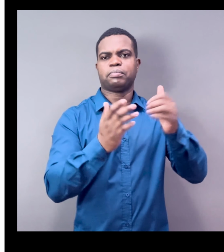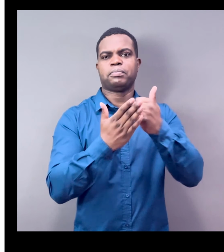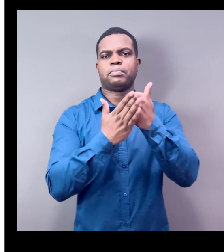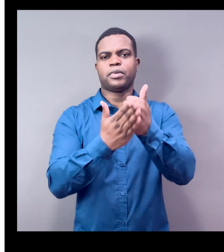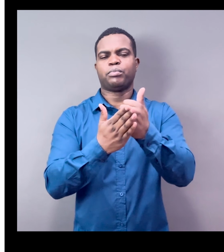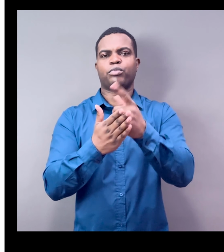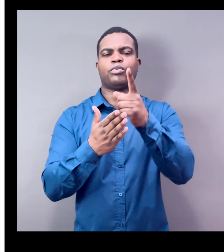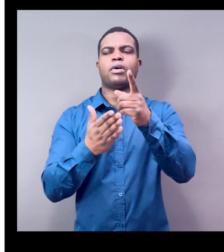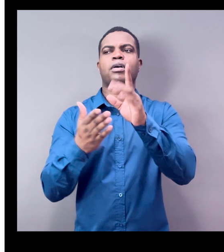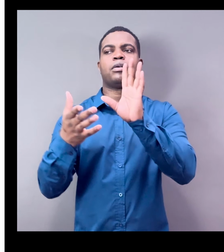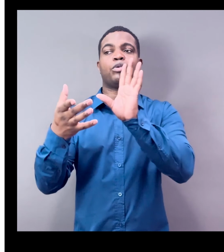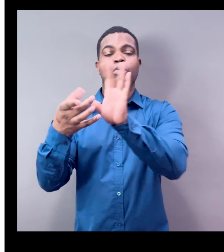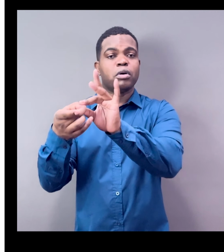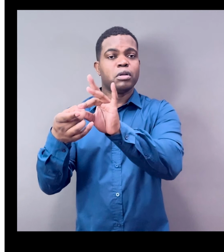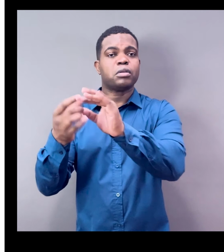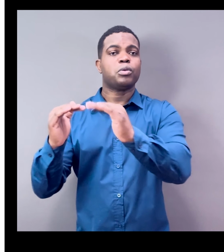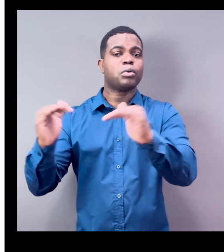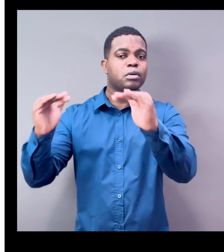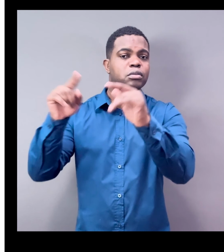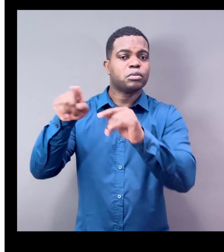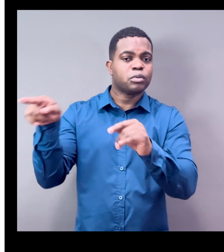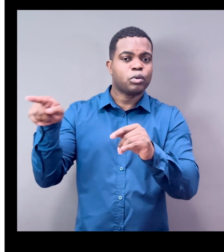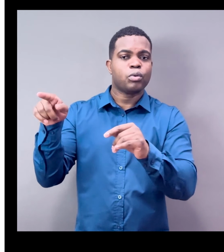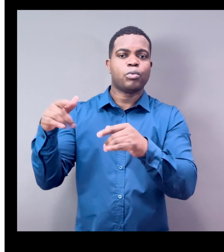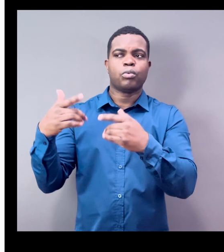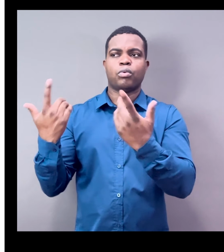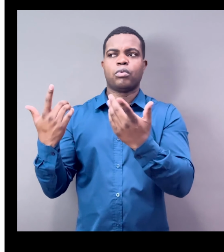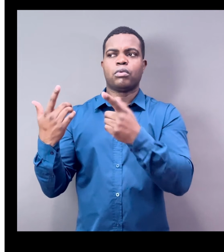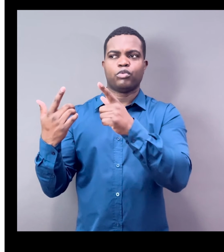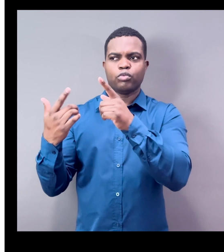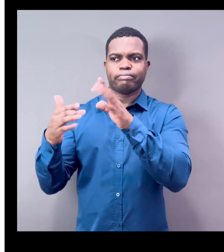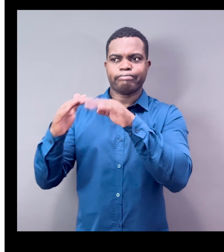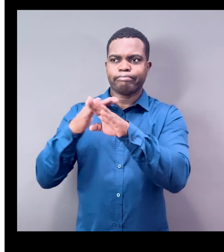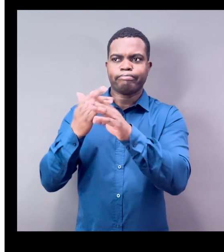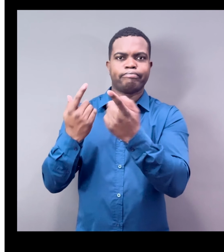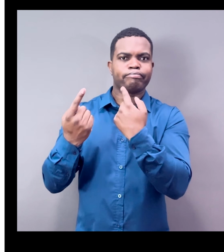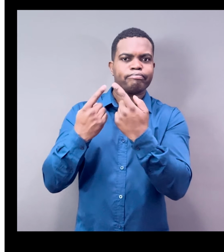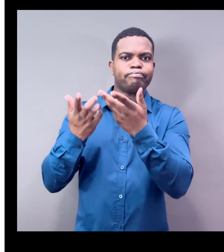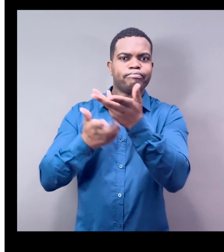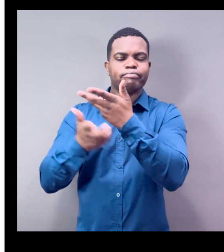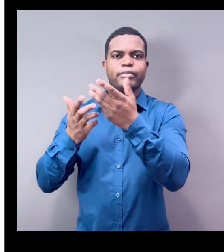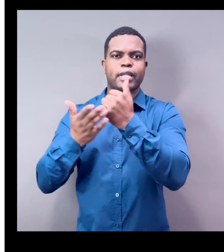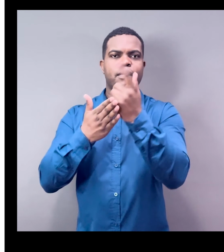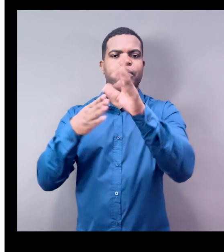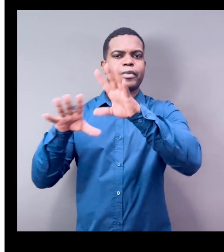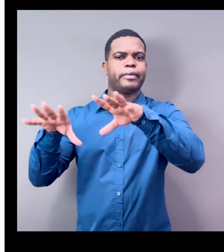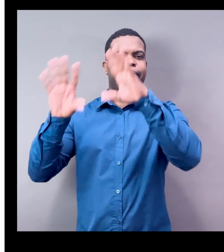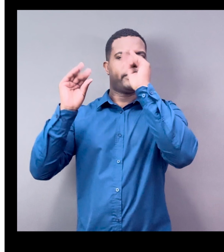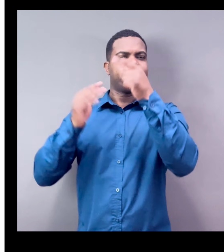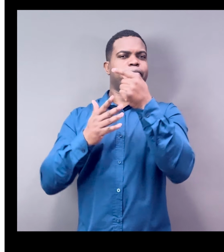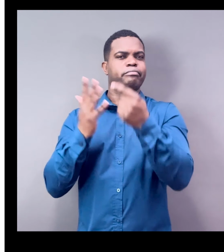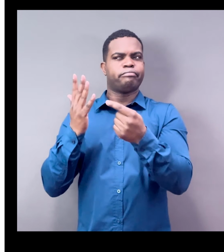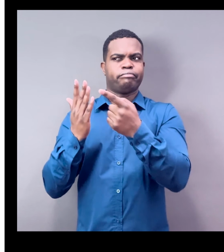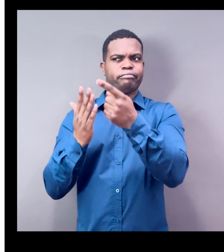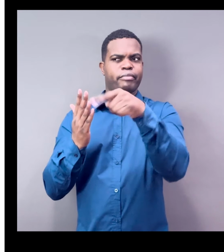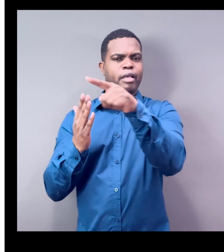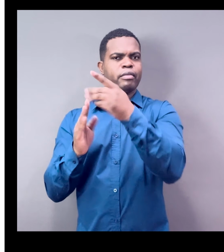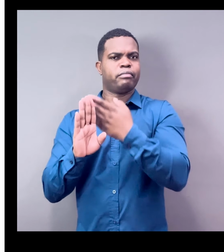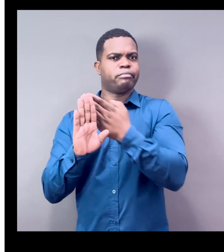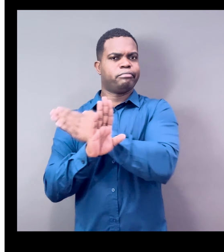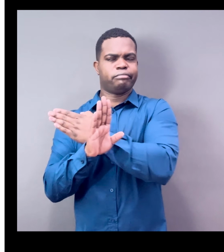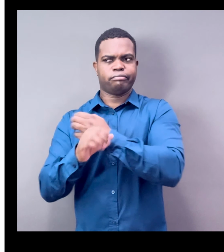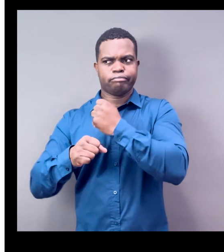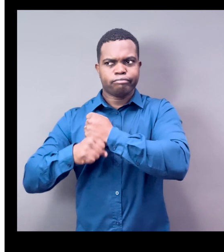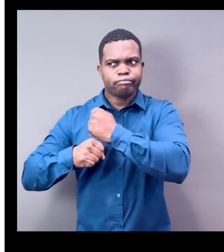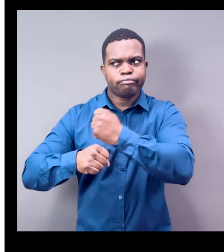before. So by connecting with this organization, you'll be able to learn more about what they have done